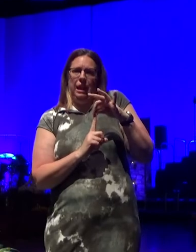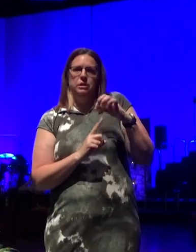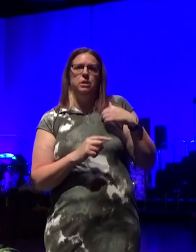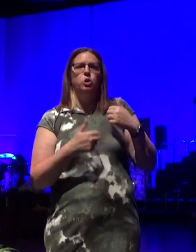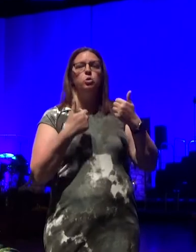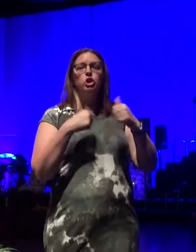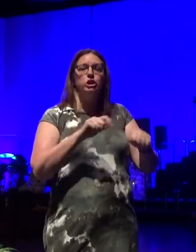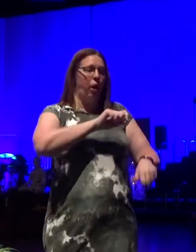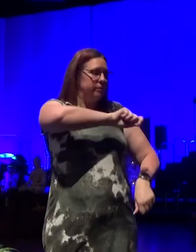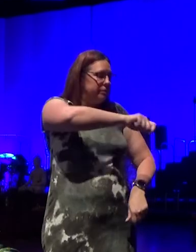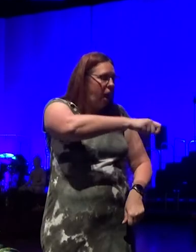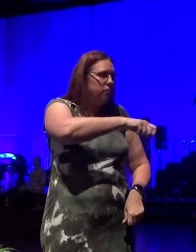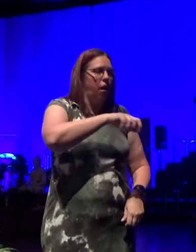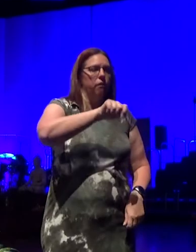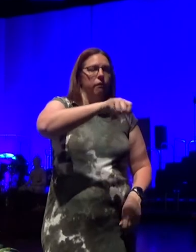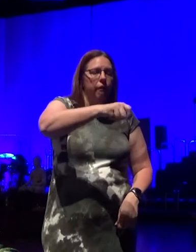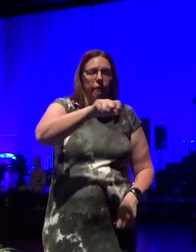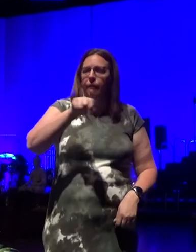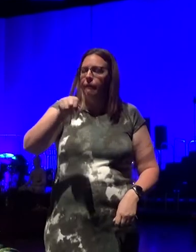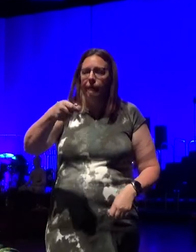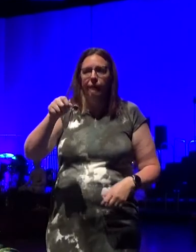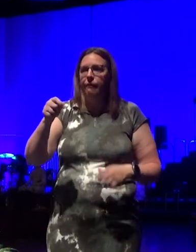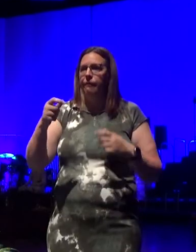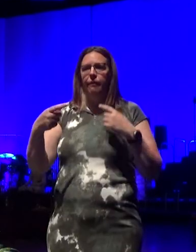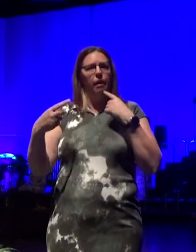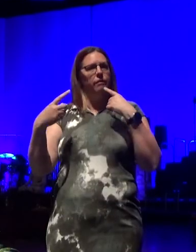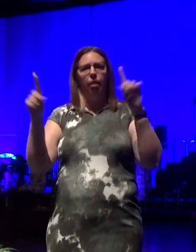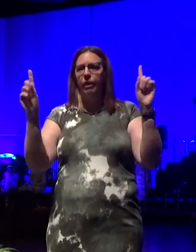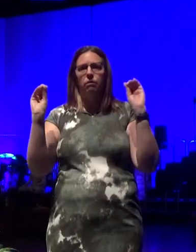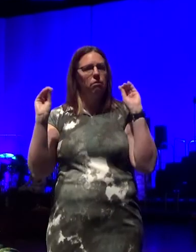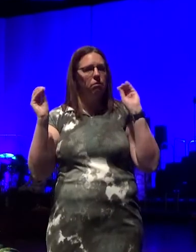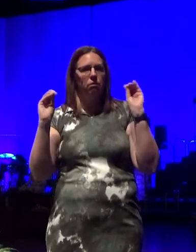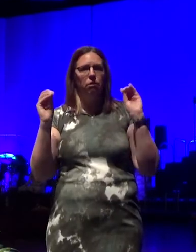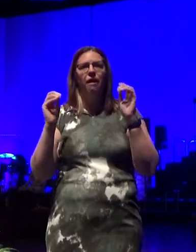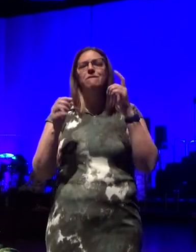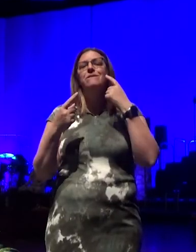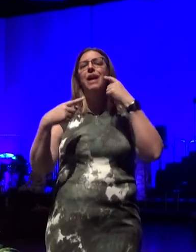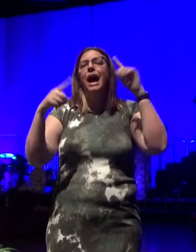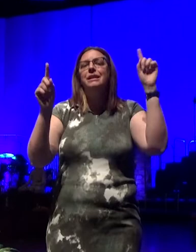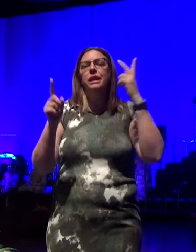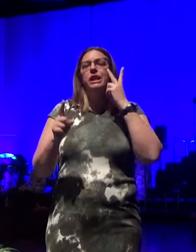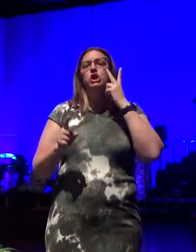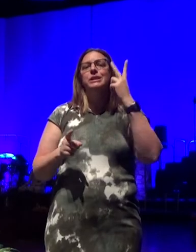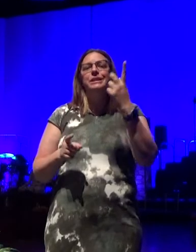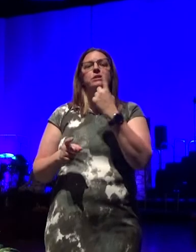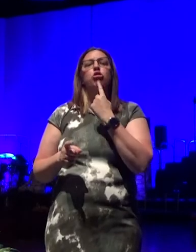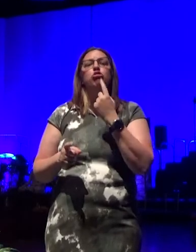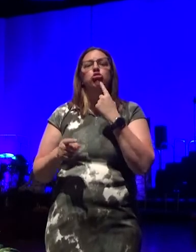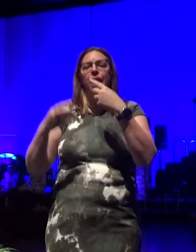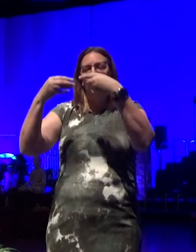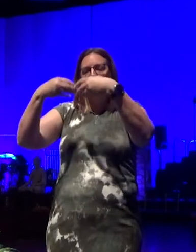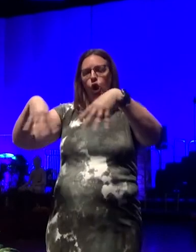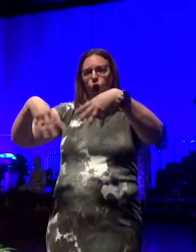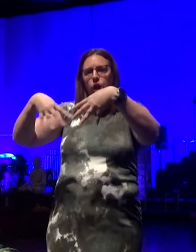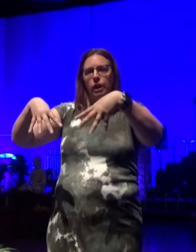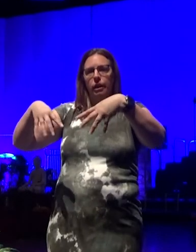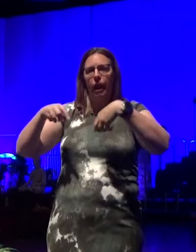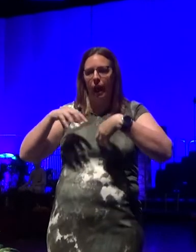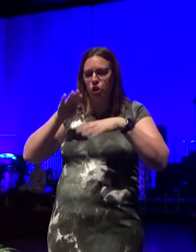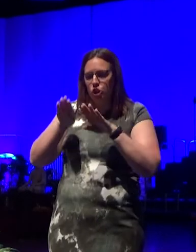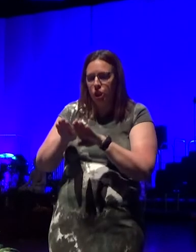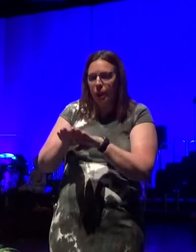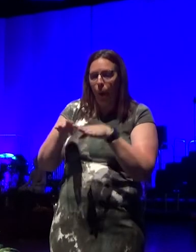And finally, she sees this little red curtain, and she goes down and she opens it up. And